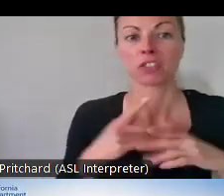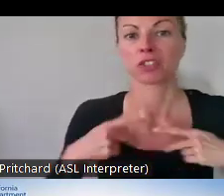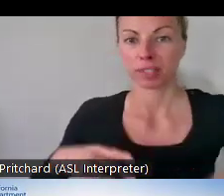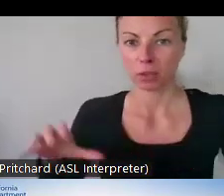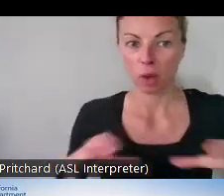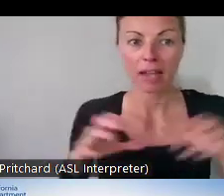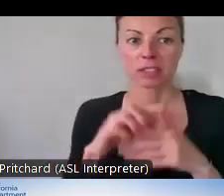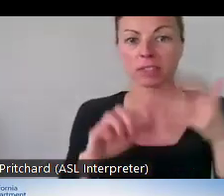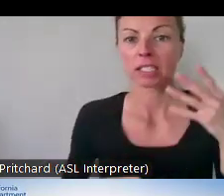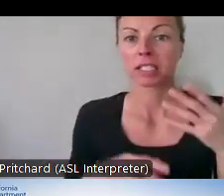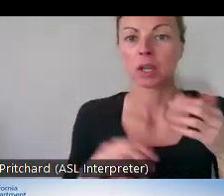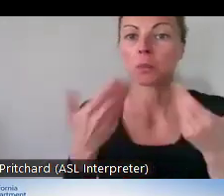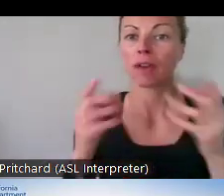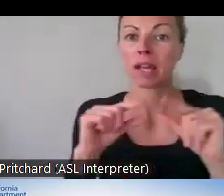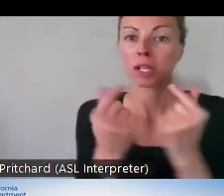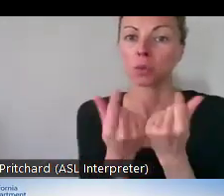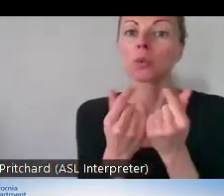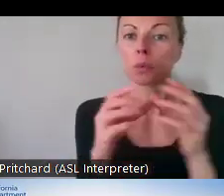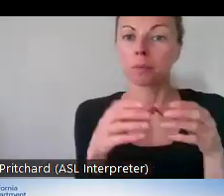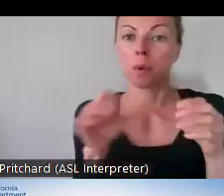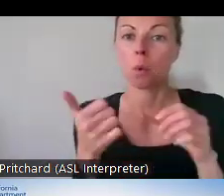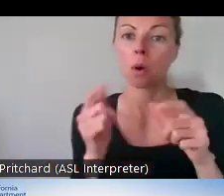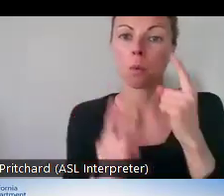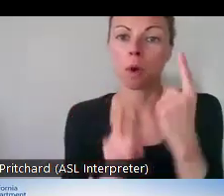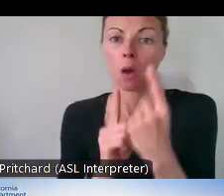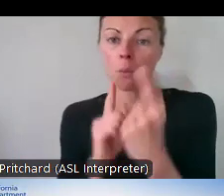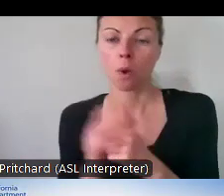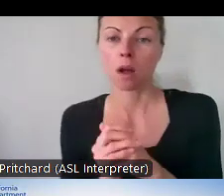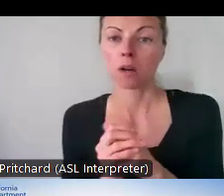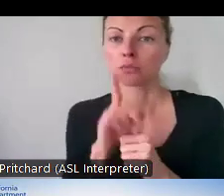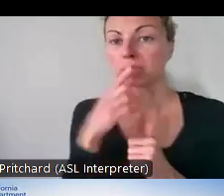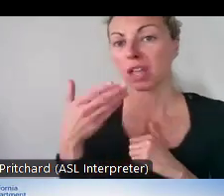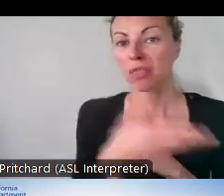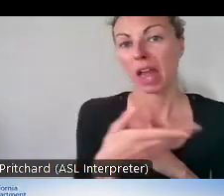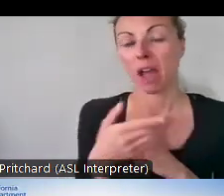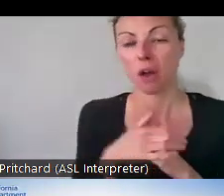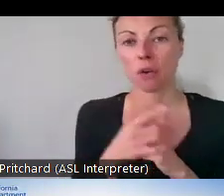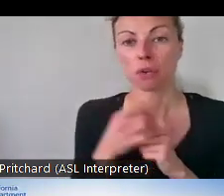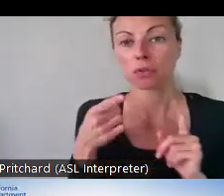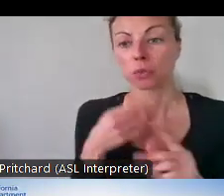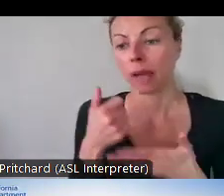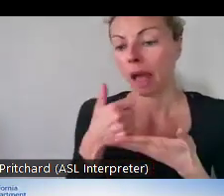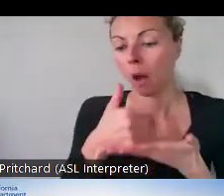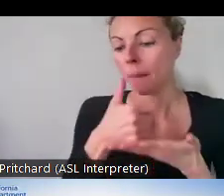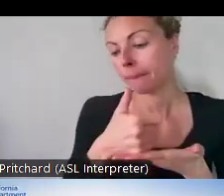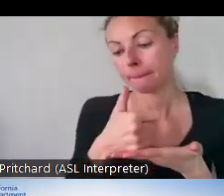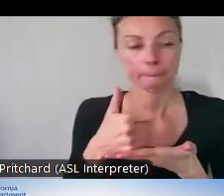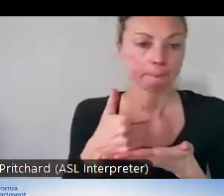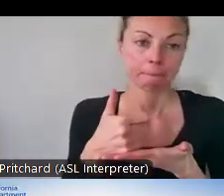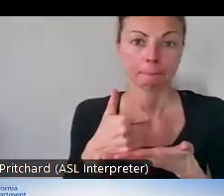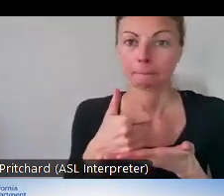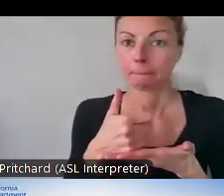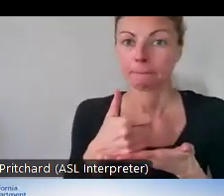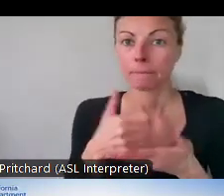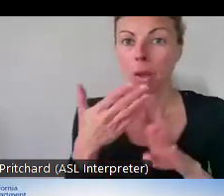are provided in group settings, also one-on-one, and are really there in order to help be more